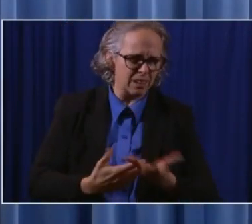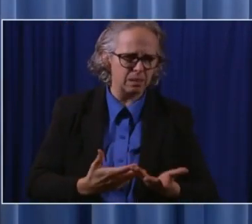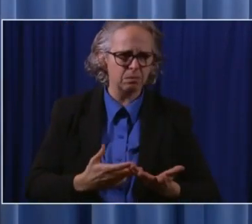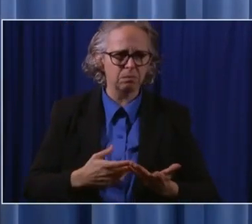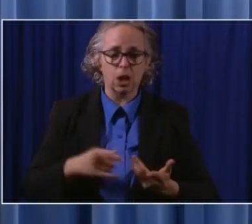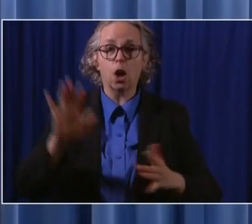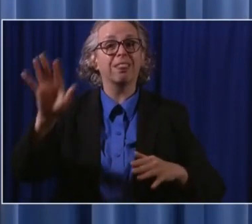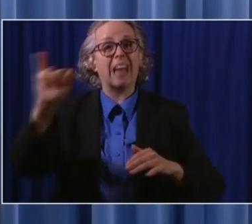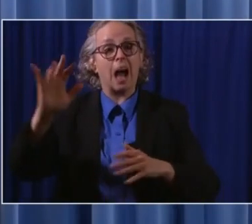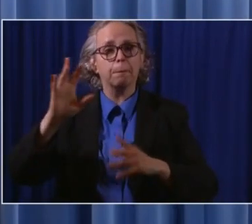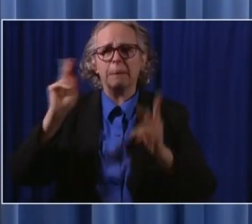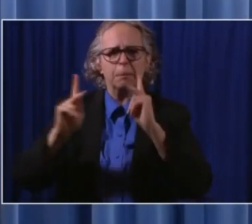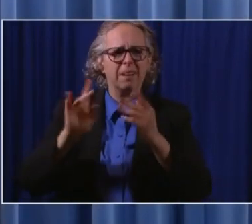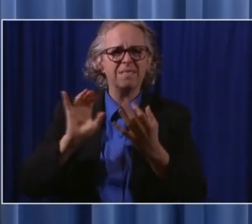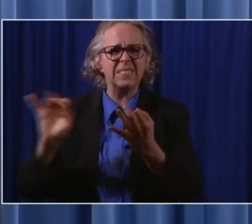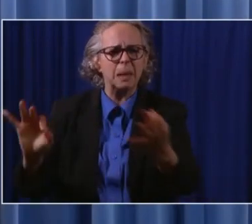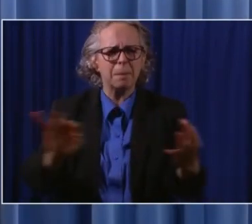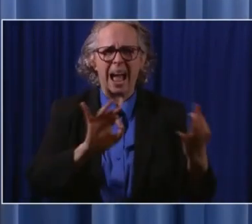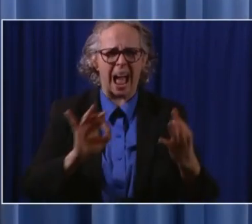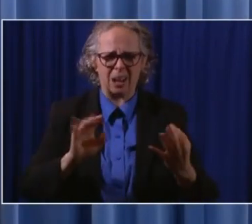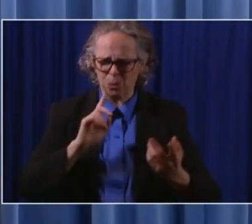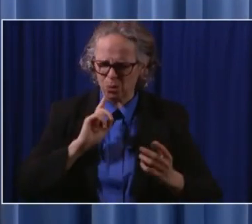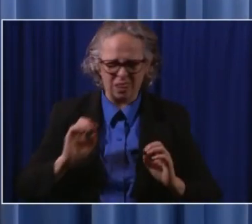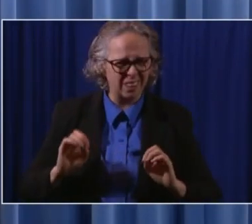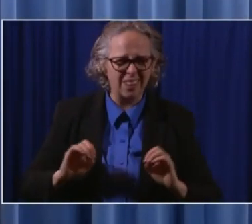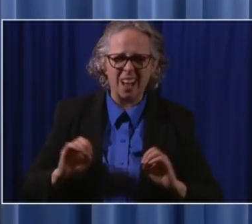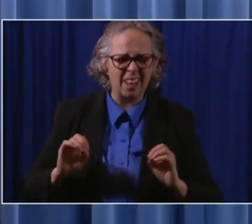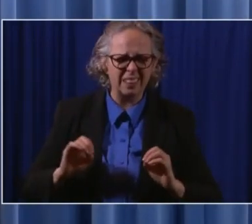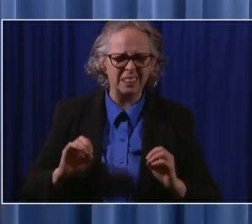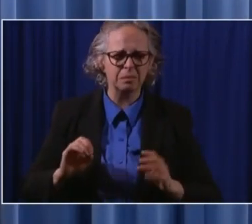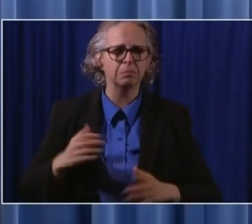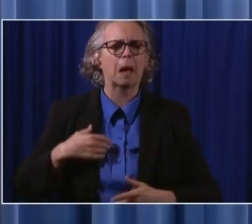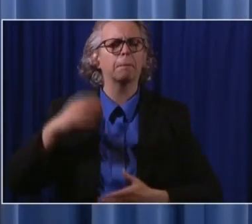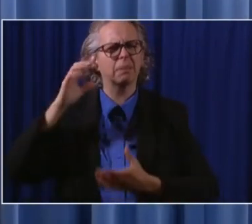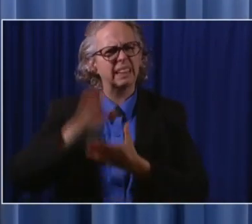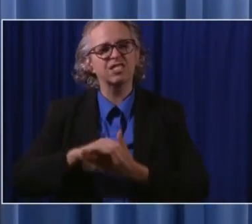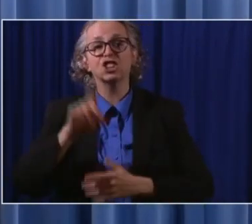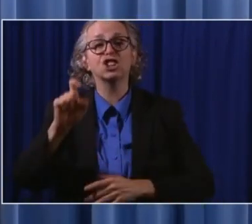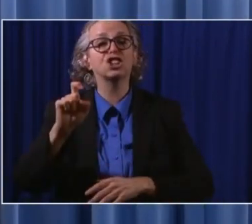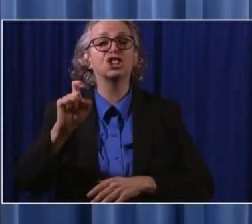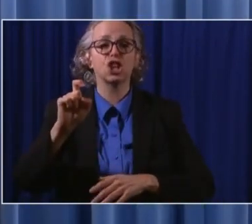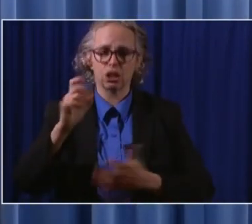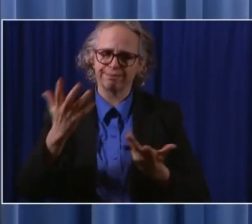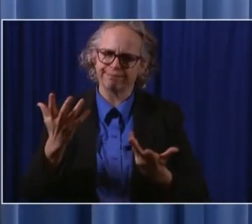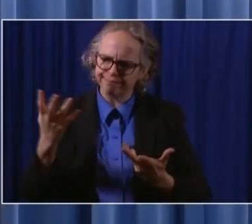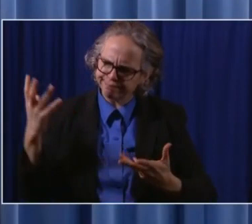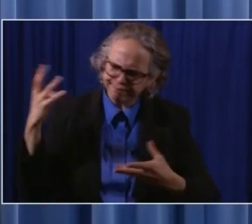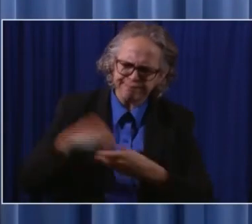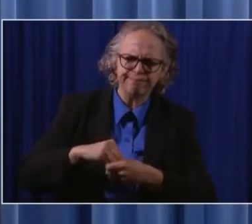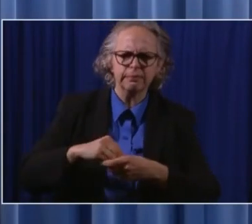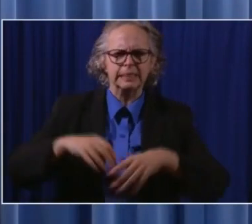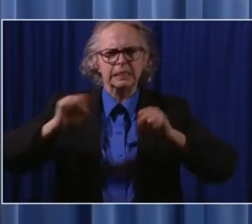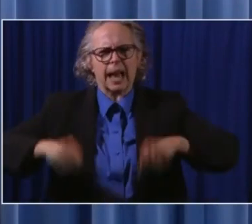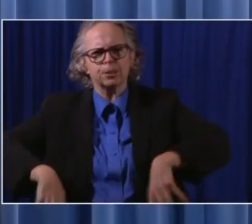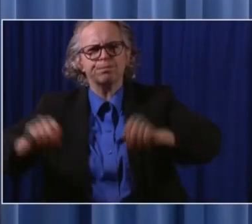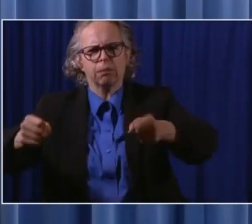have done, I believe, is had a full hearing on this, full opportunity, and really sought